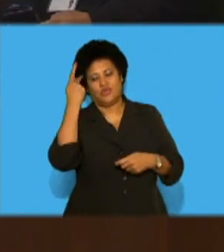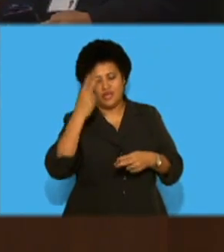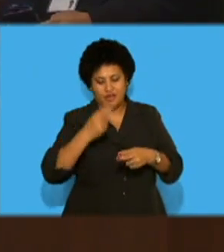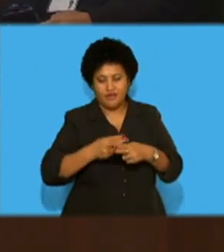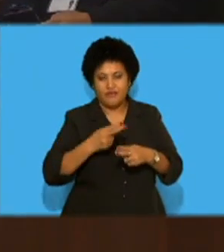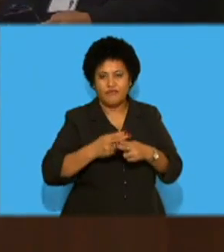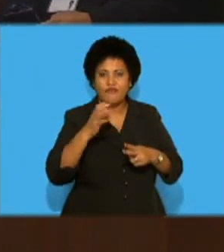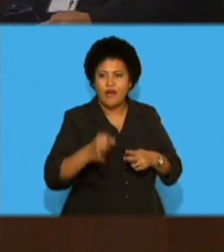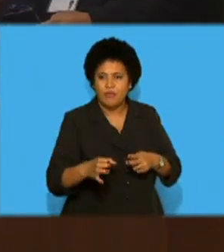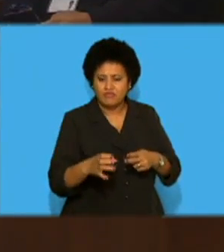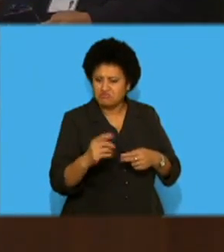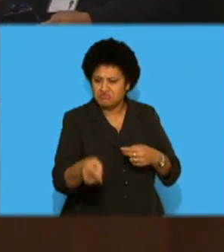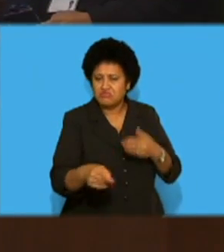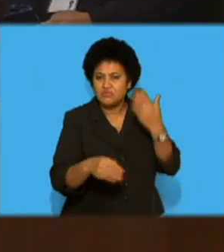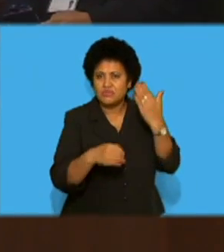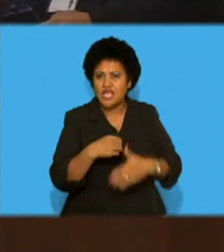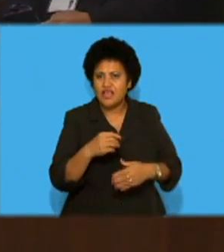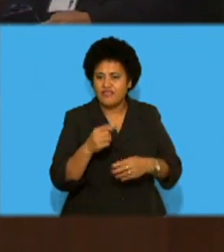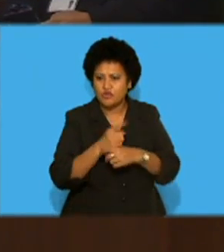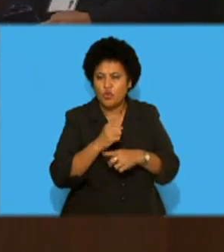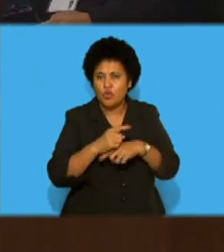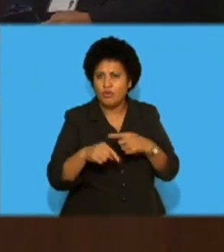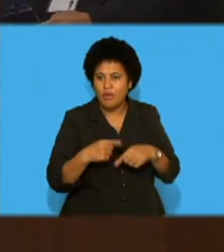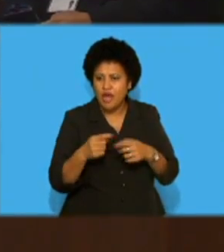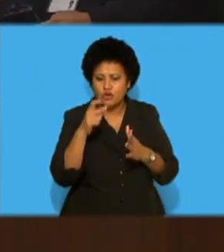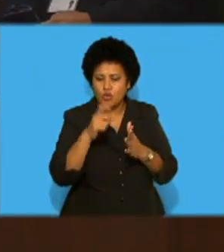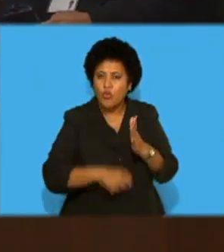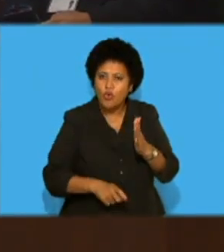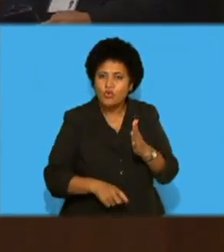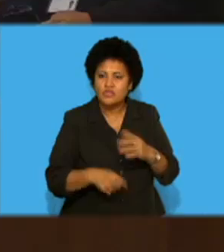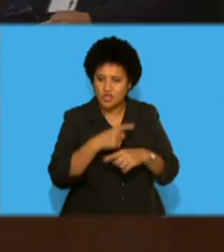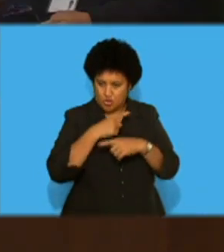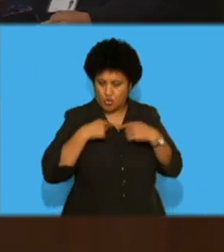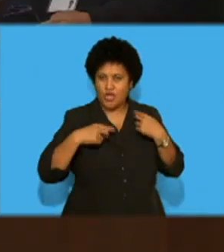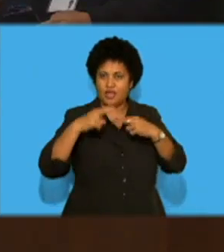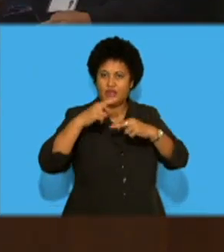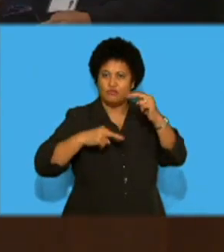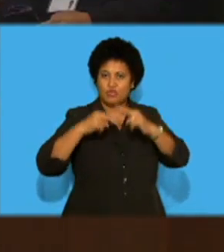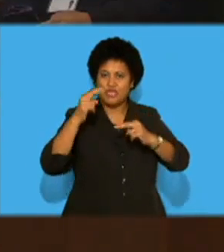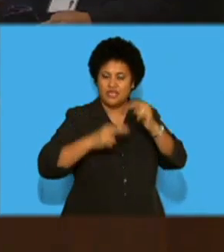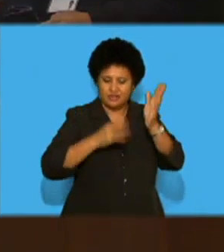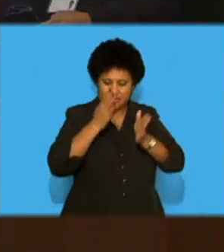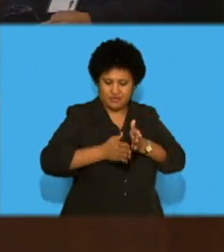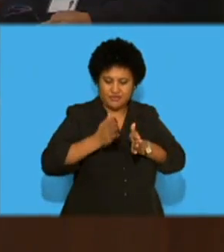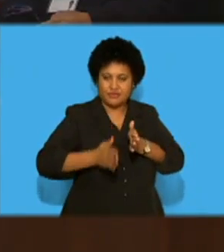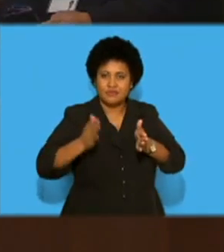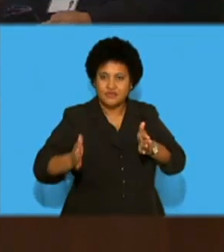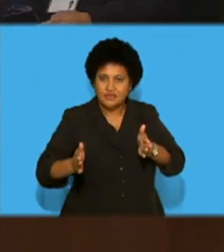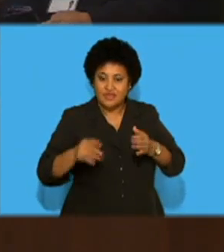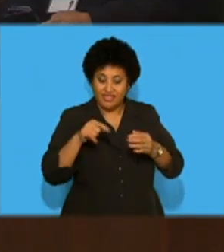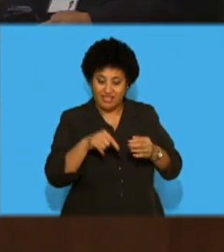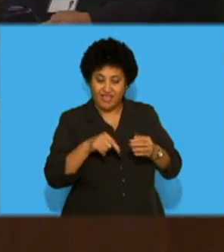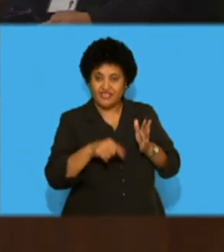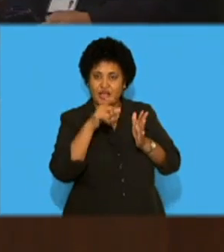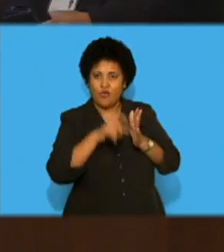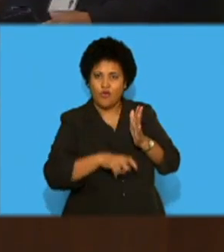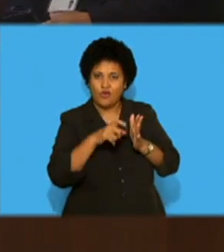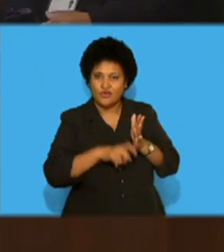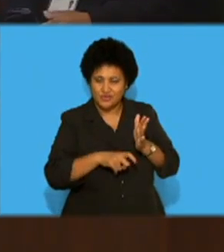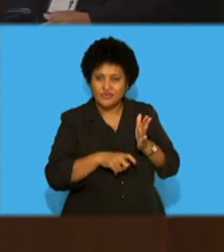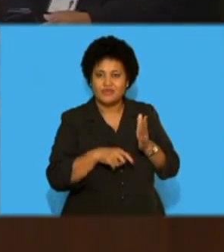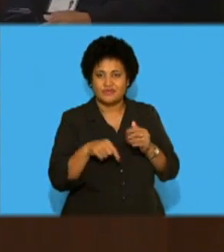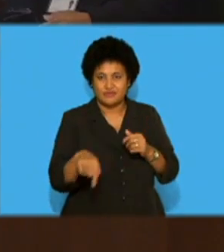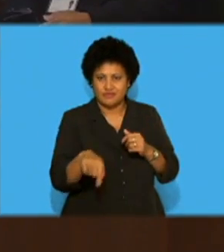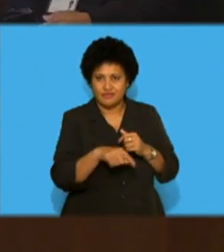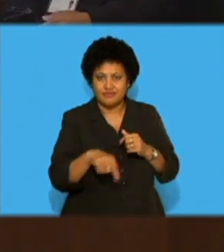structure. They don't talk about cost structure at all. We'll build a mill. What is the cost structure? They don't talk about cost structure,